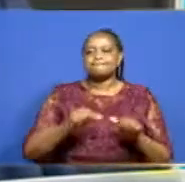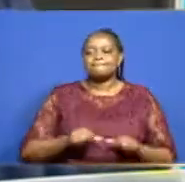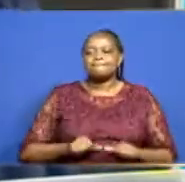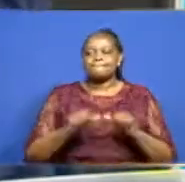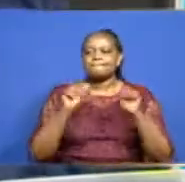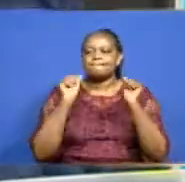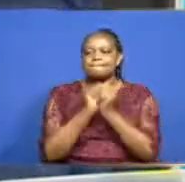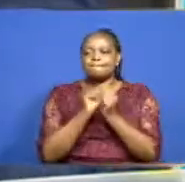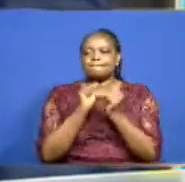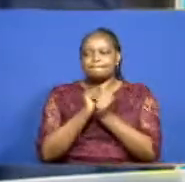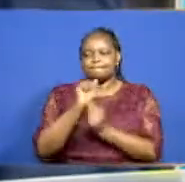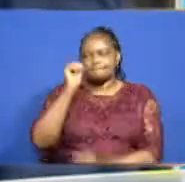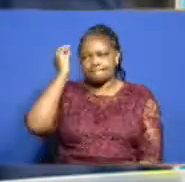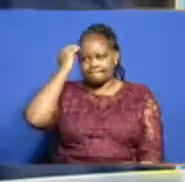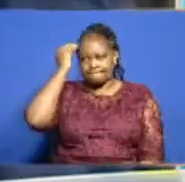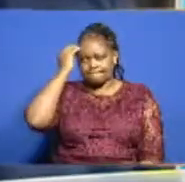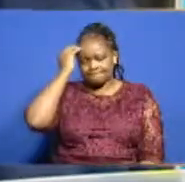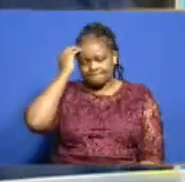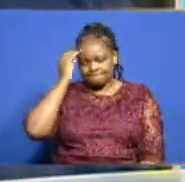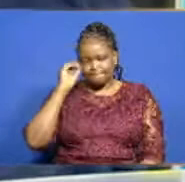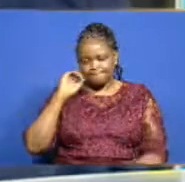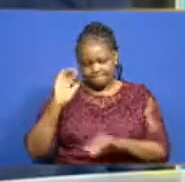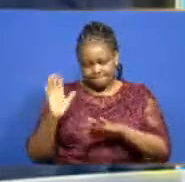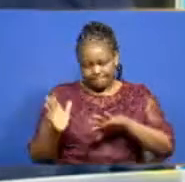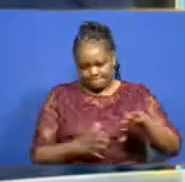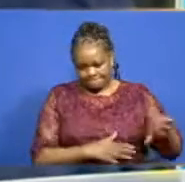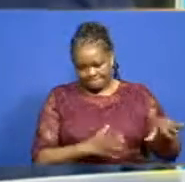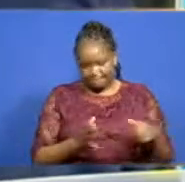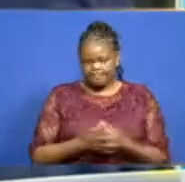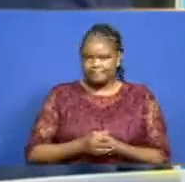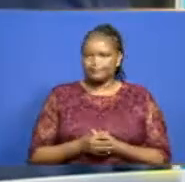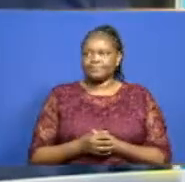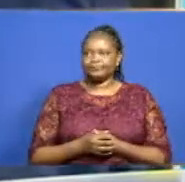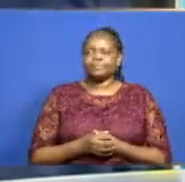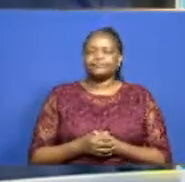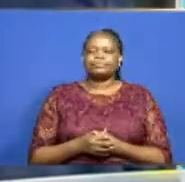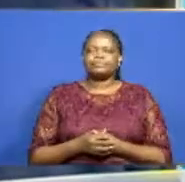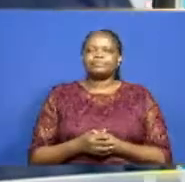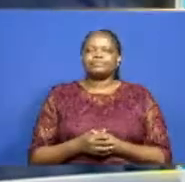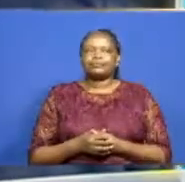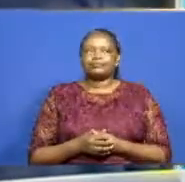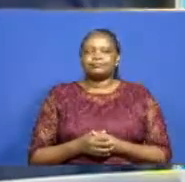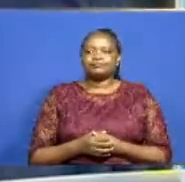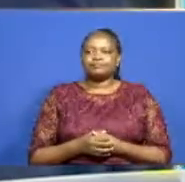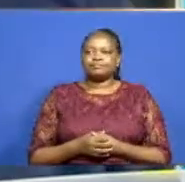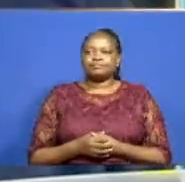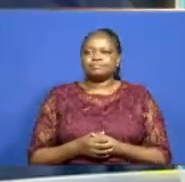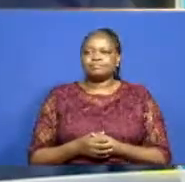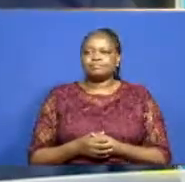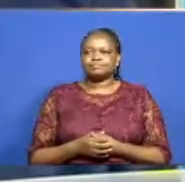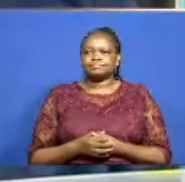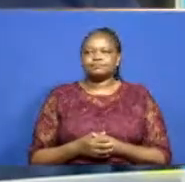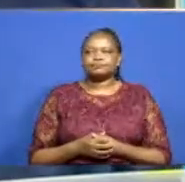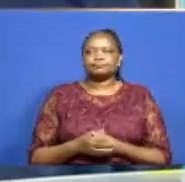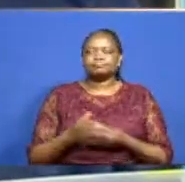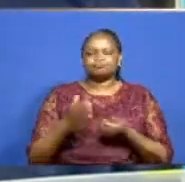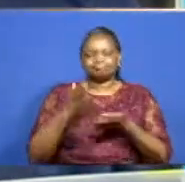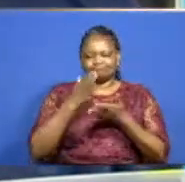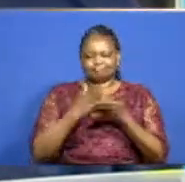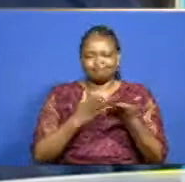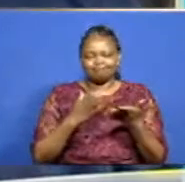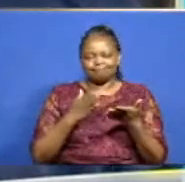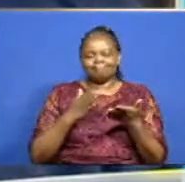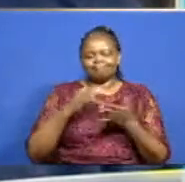with learning. Now, let's move just to get to understand a clear picture on how the situation is like in some of the